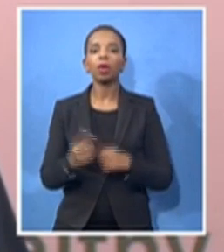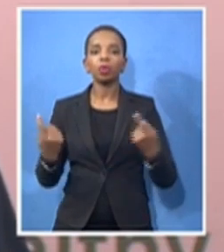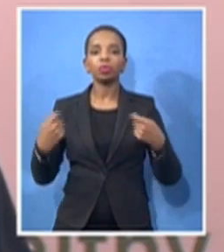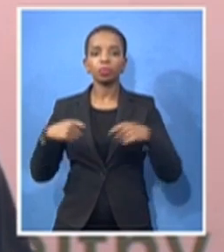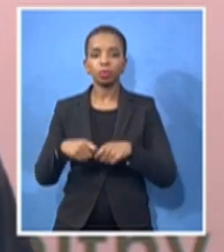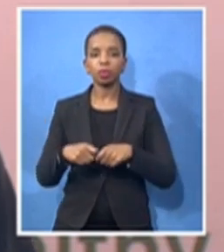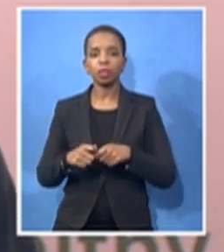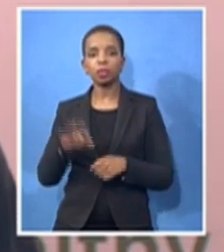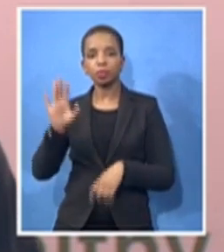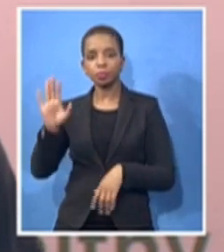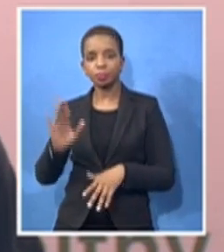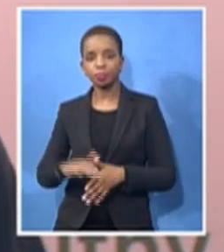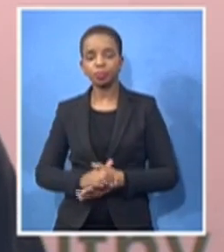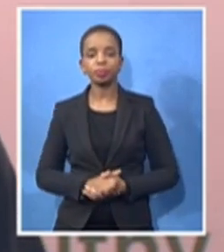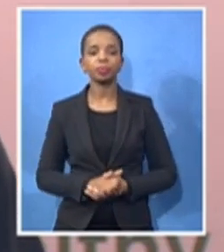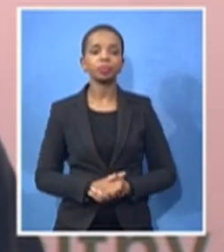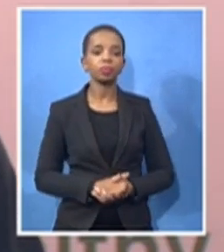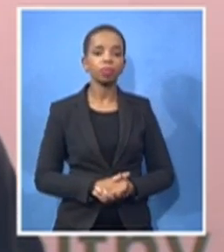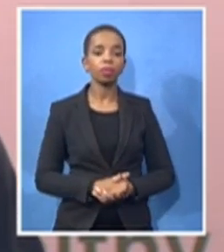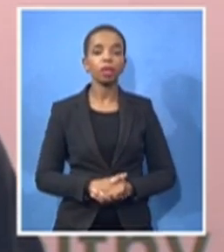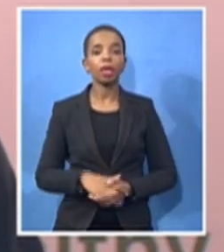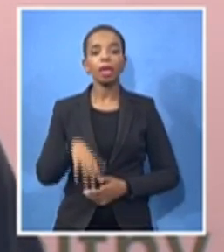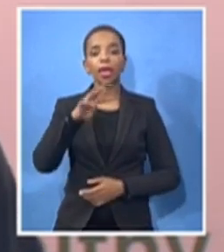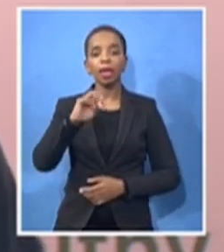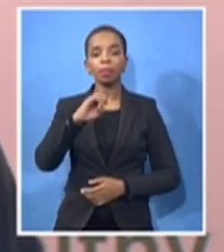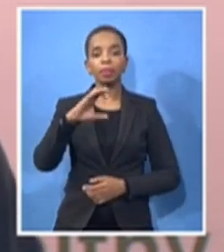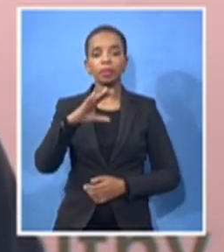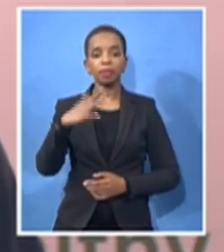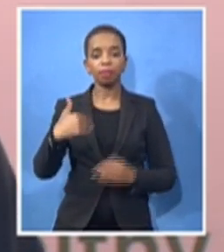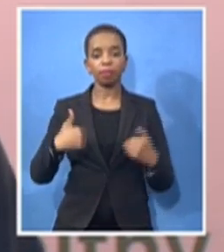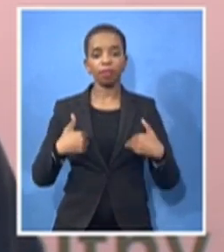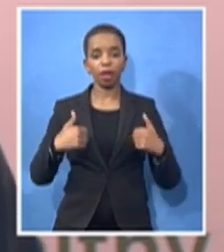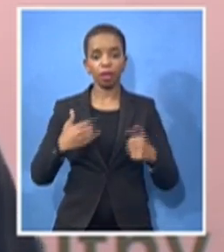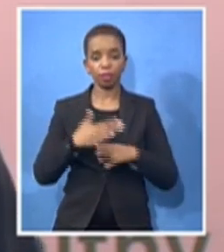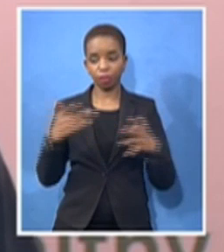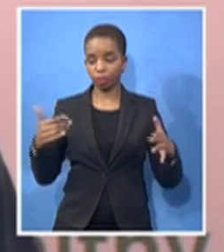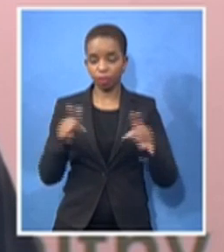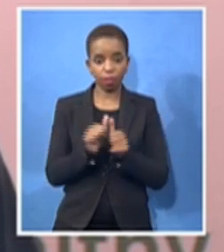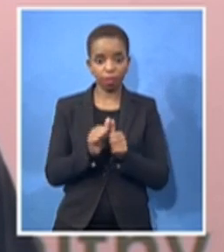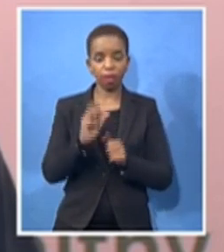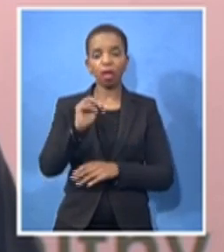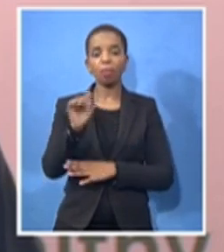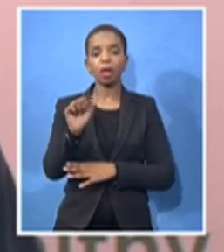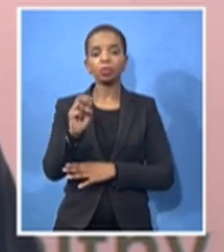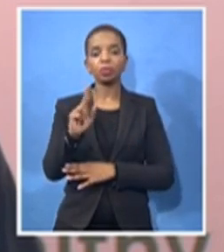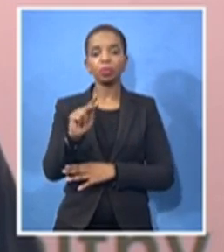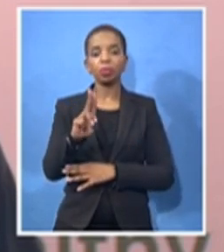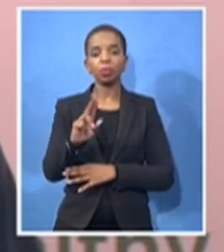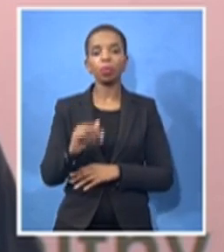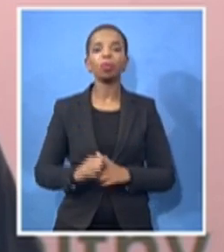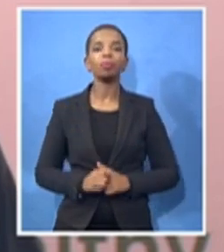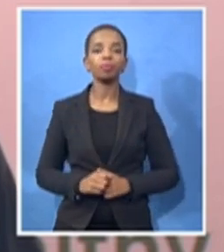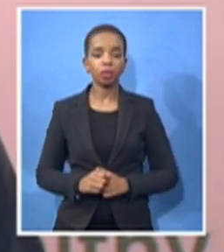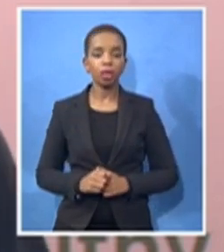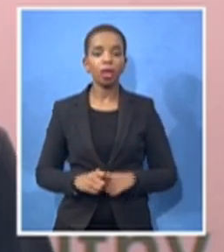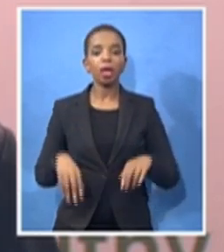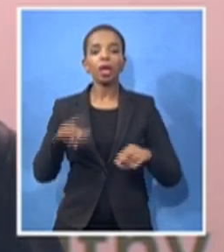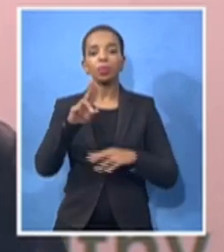Dr Masuku, the USAID Southern Africa Mission Director, Dr John